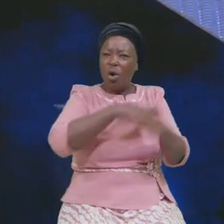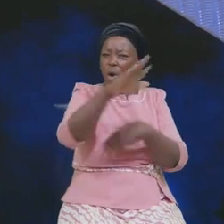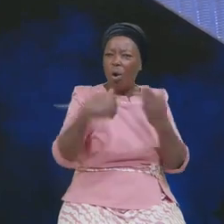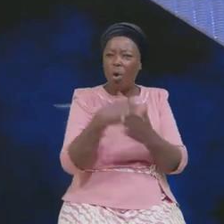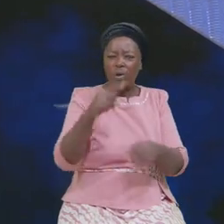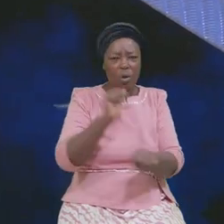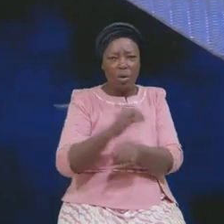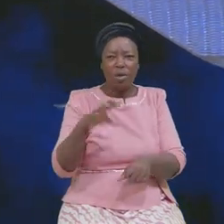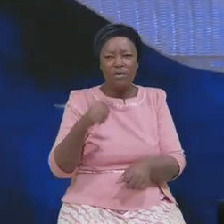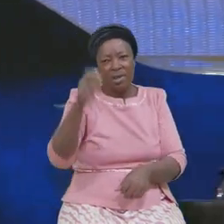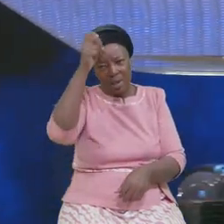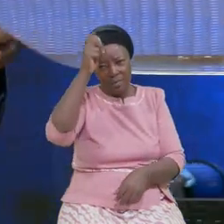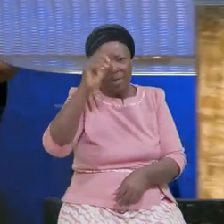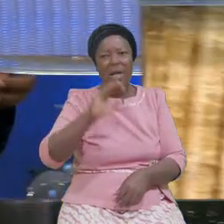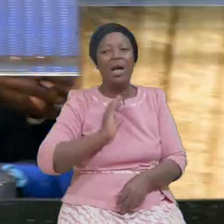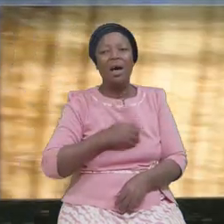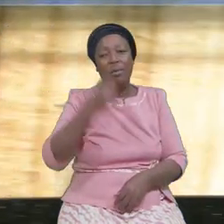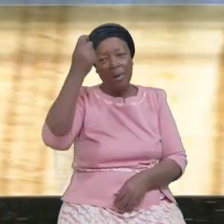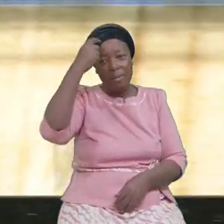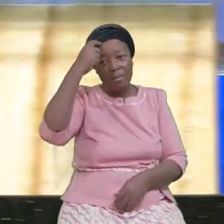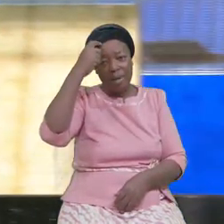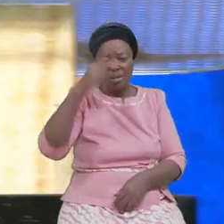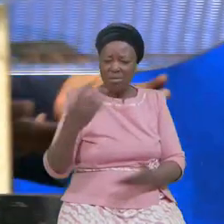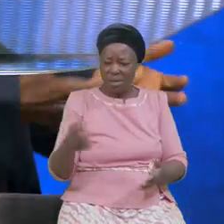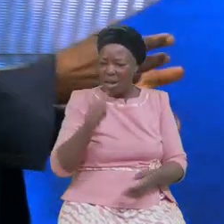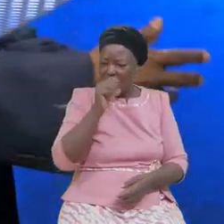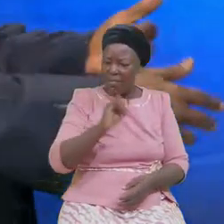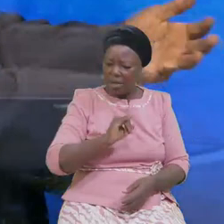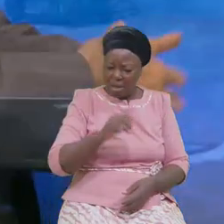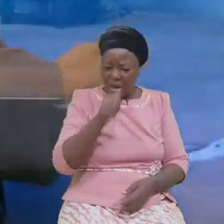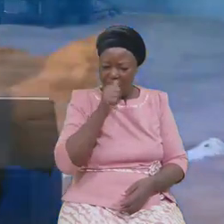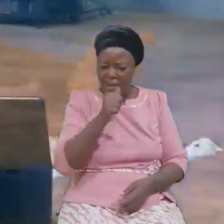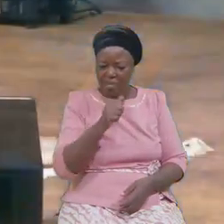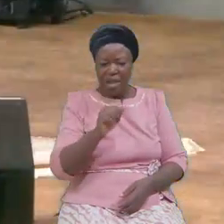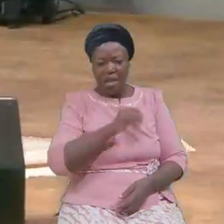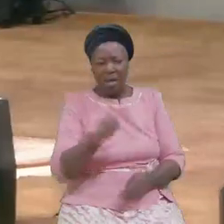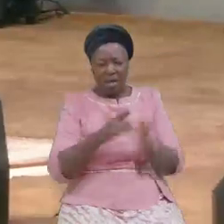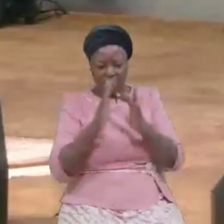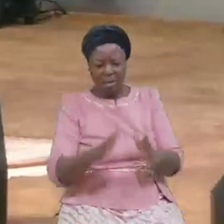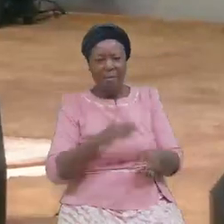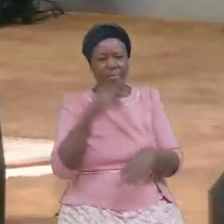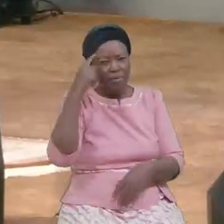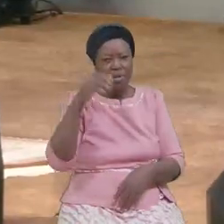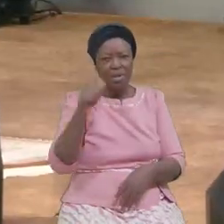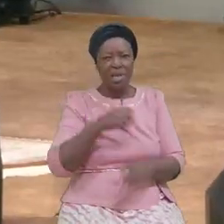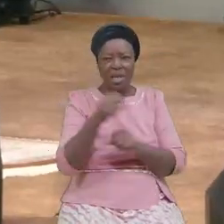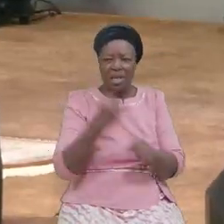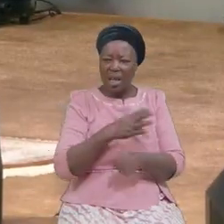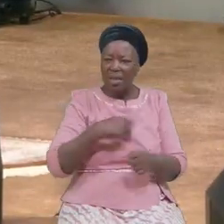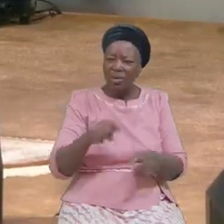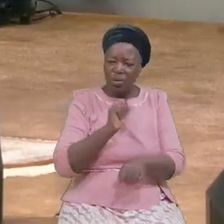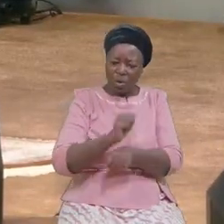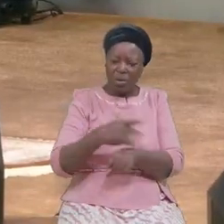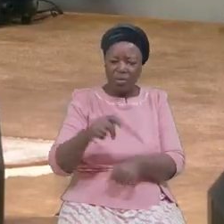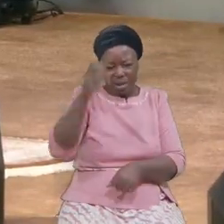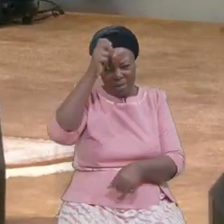the devil. How am I a Christian for 10 years and all those works of the devil are more prominent